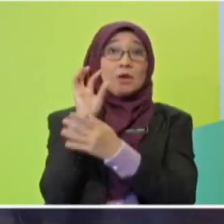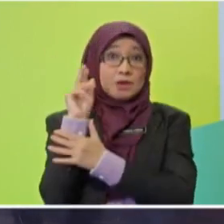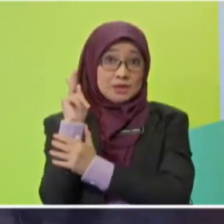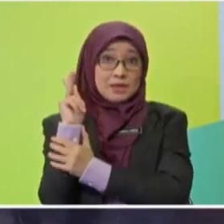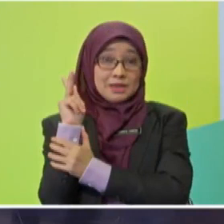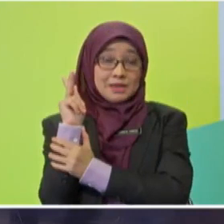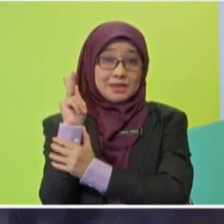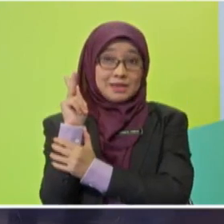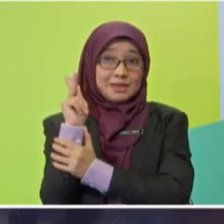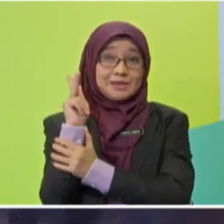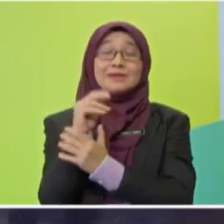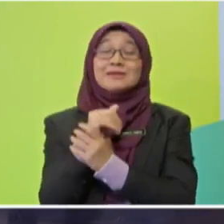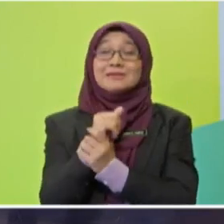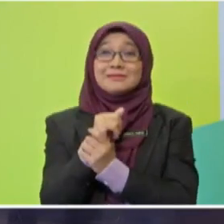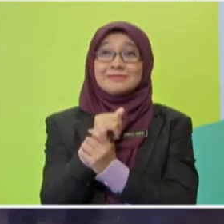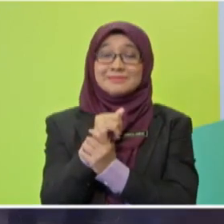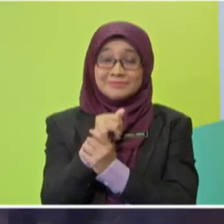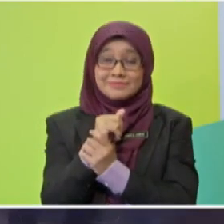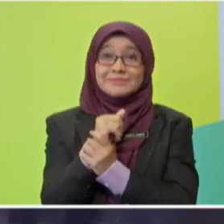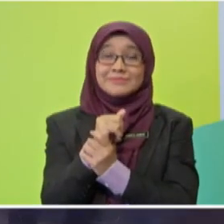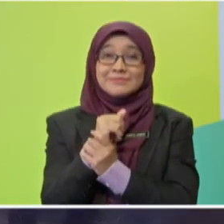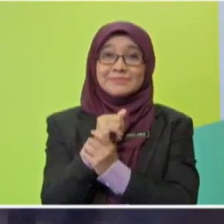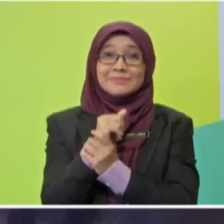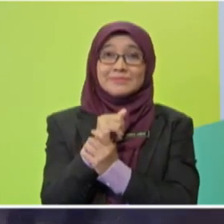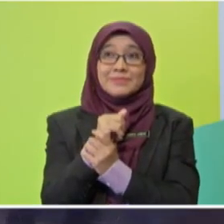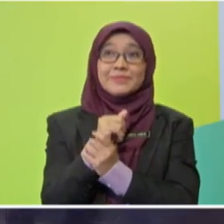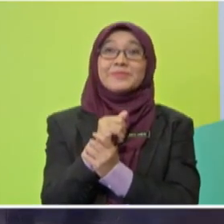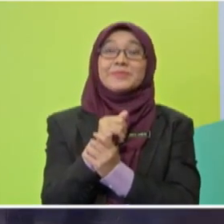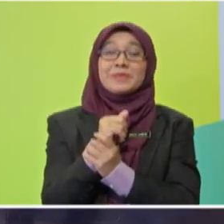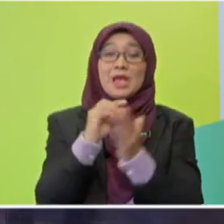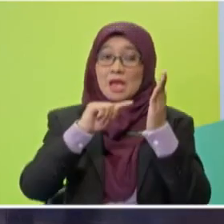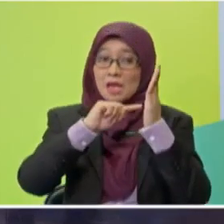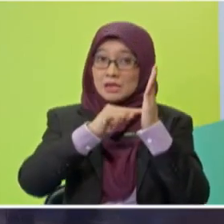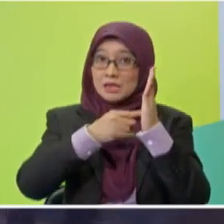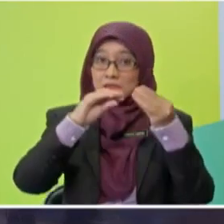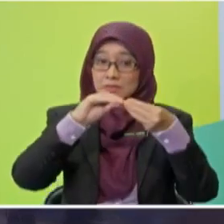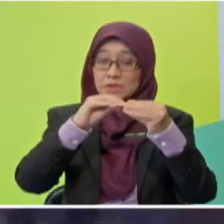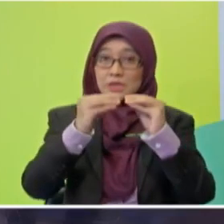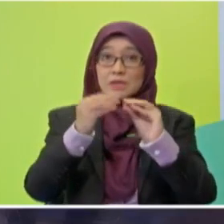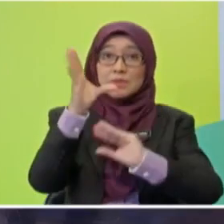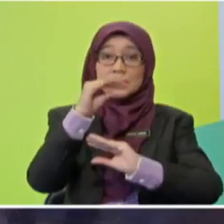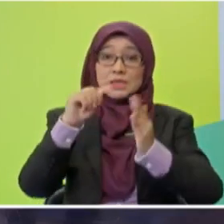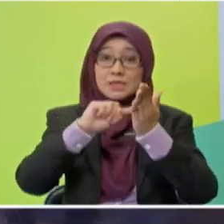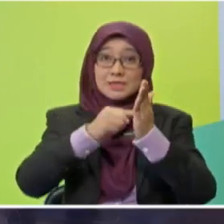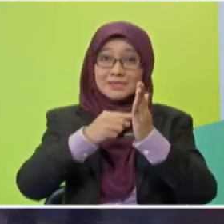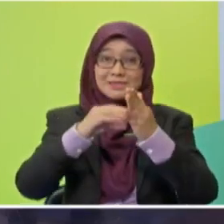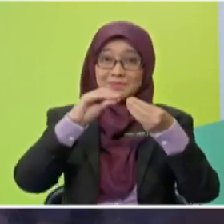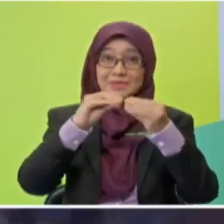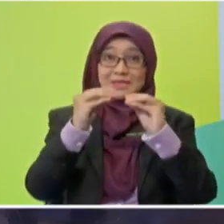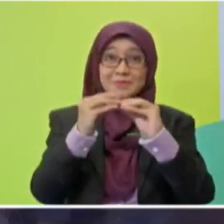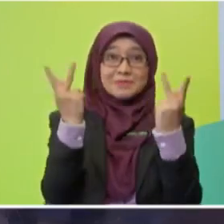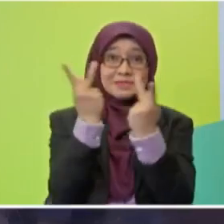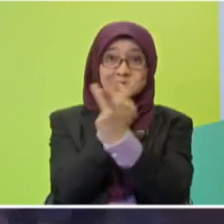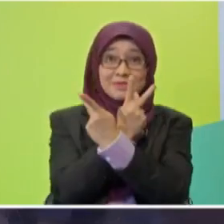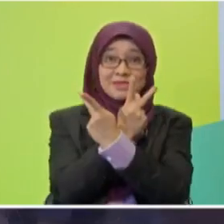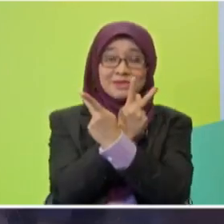think we're able quite... to multiply the decimal numbers with decimal number? Yes, that is Okay. right. I think we're quite excellent. Even our pupils online have done